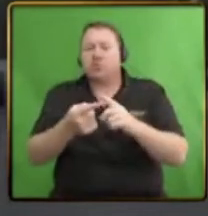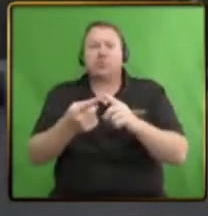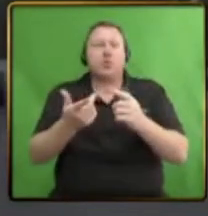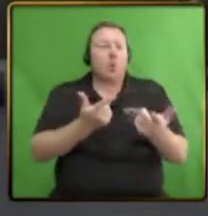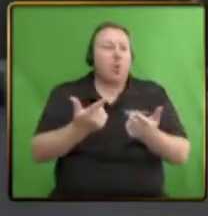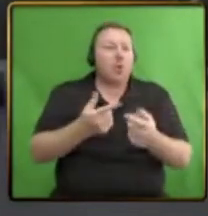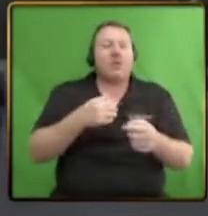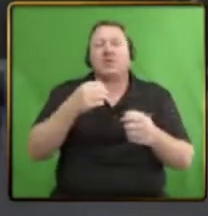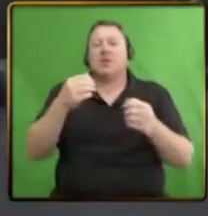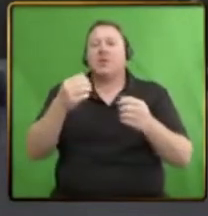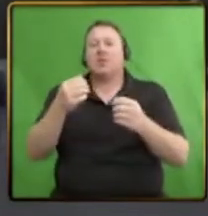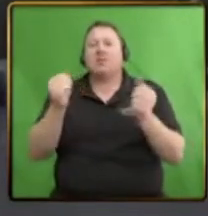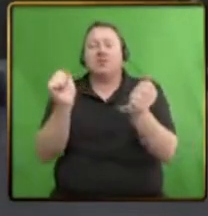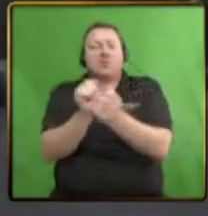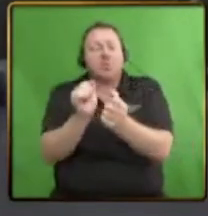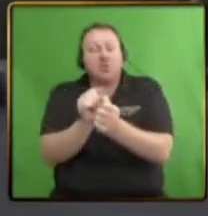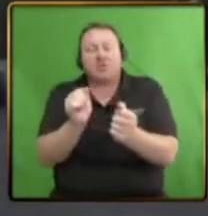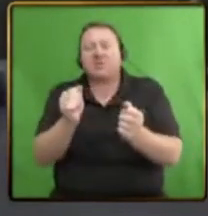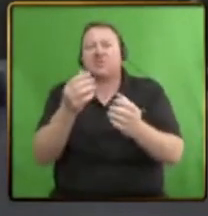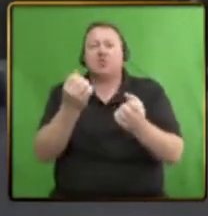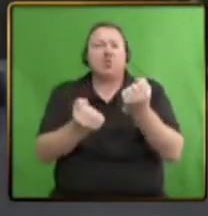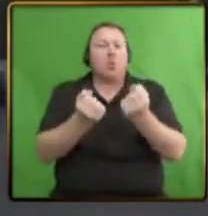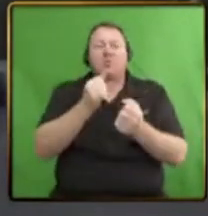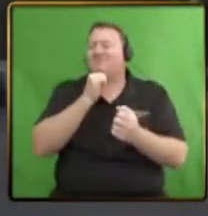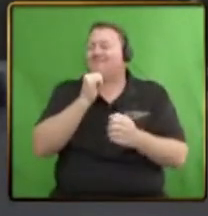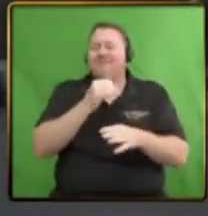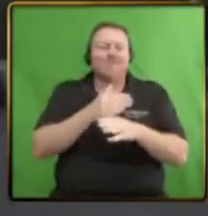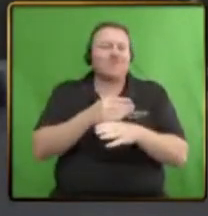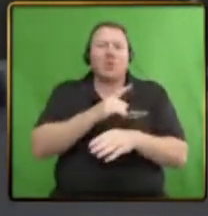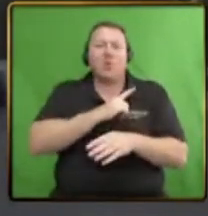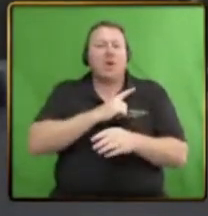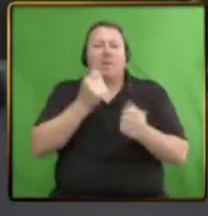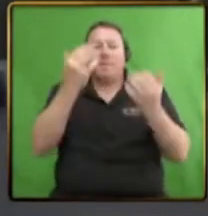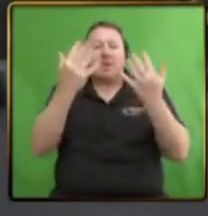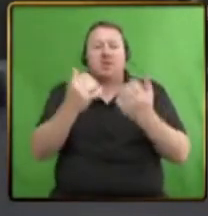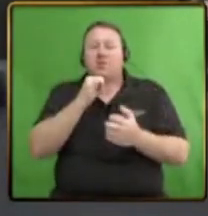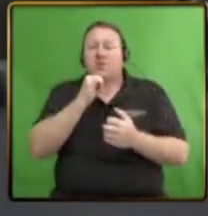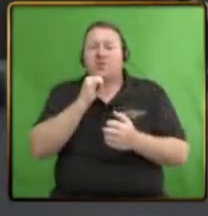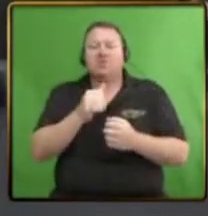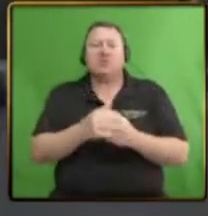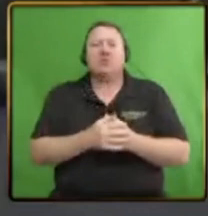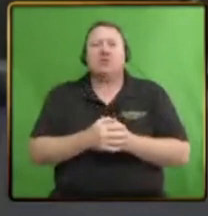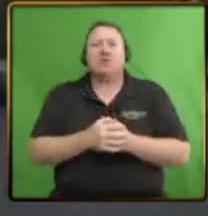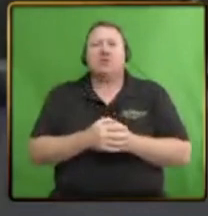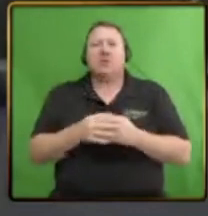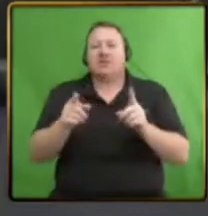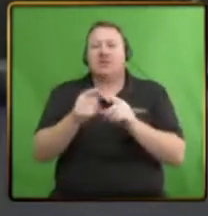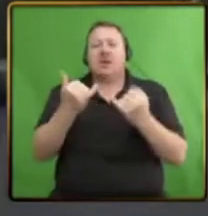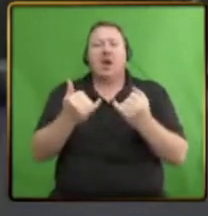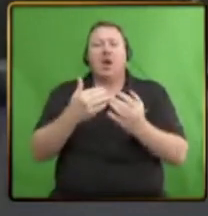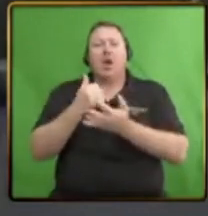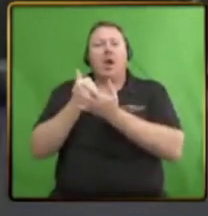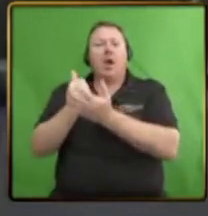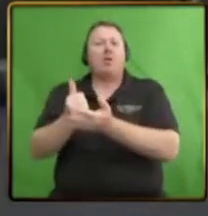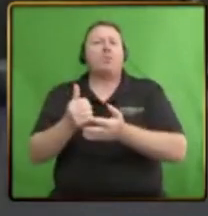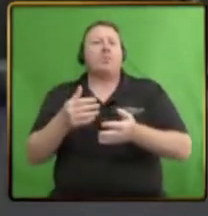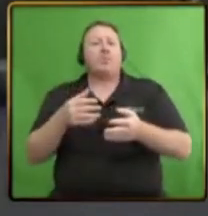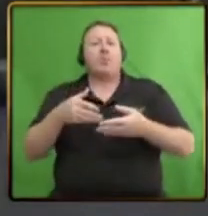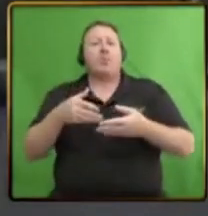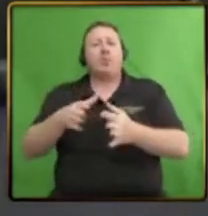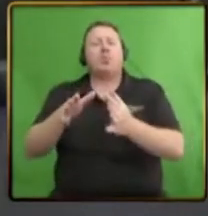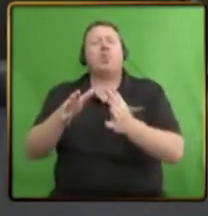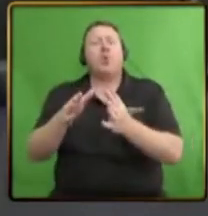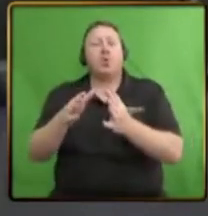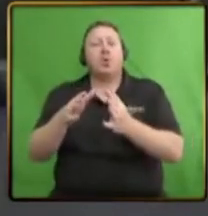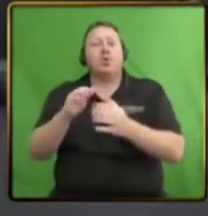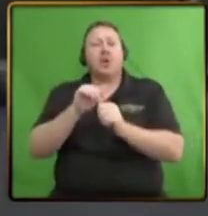and more prisons. Yet today, in addition to an unacceptable SANRAL bailout of 5.1 billion rand, we are